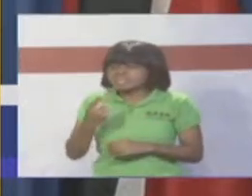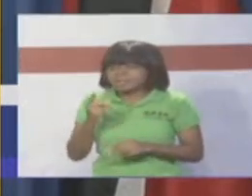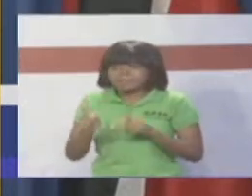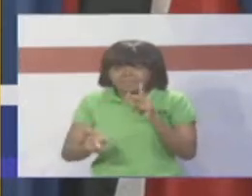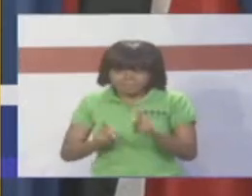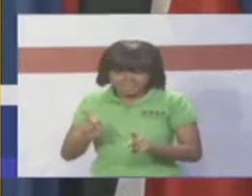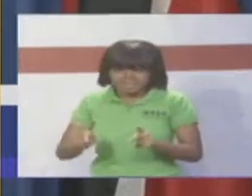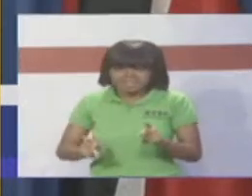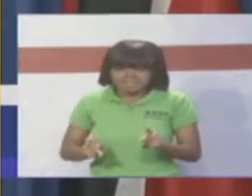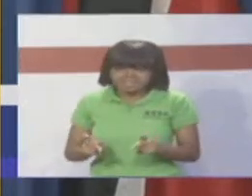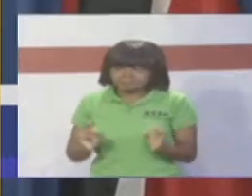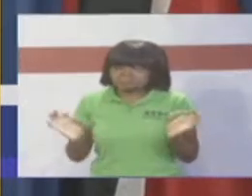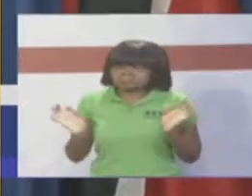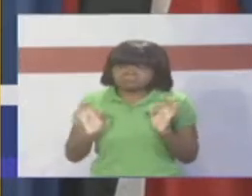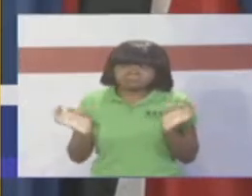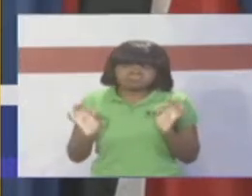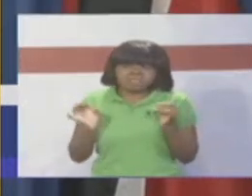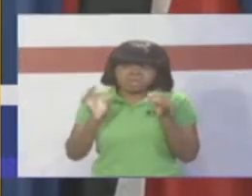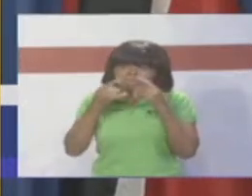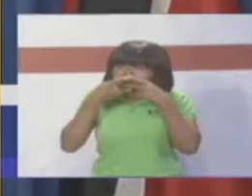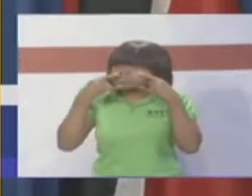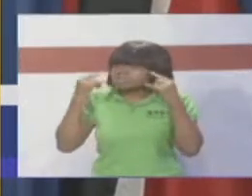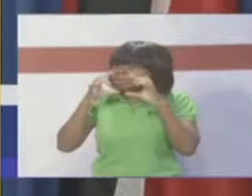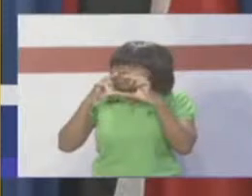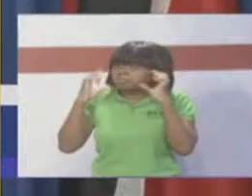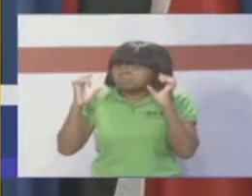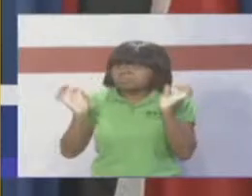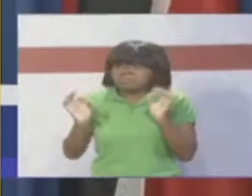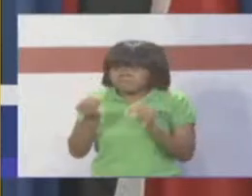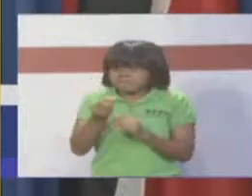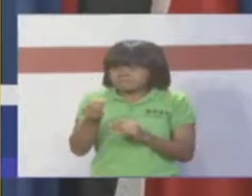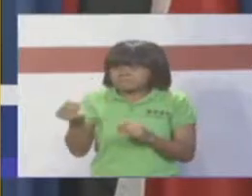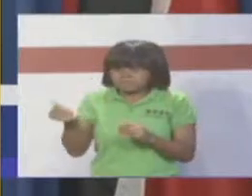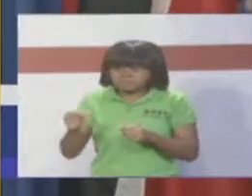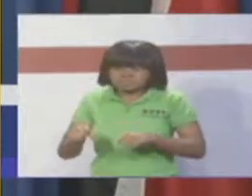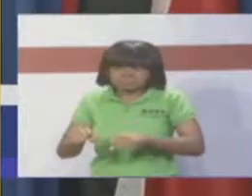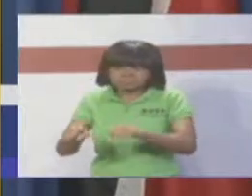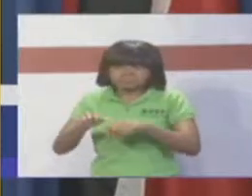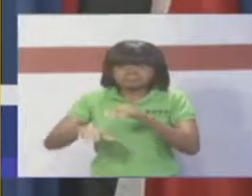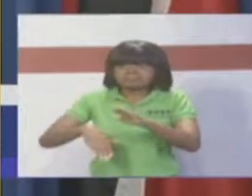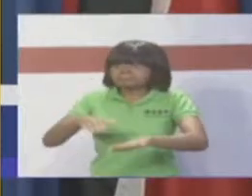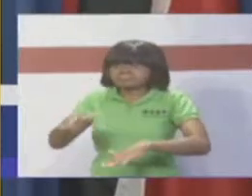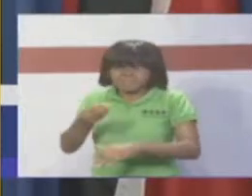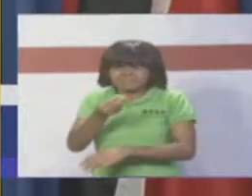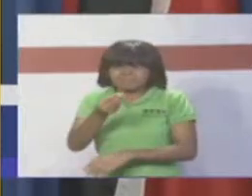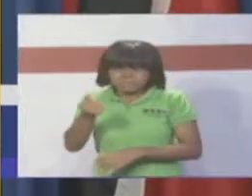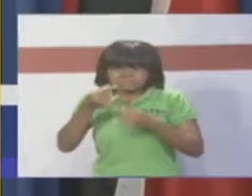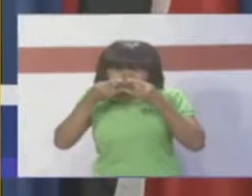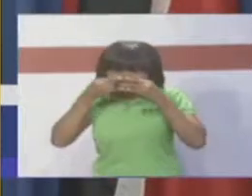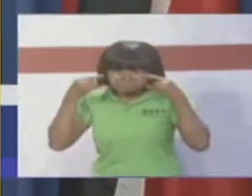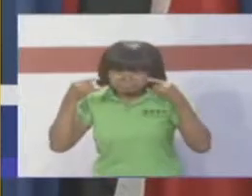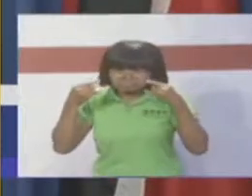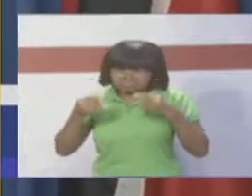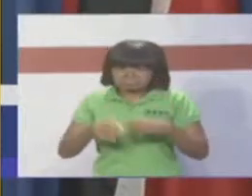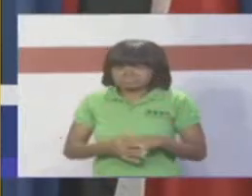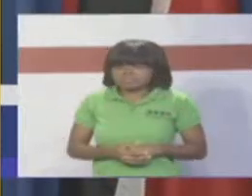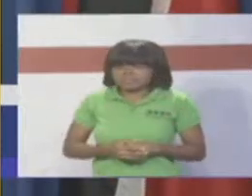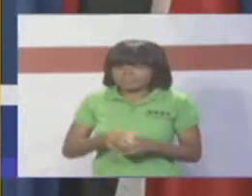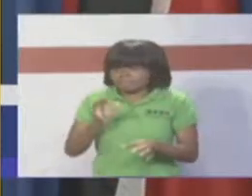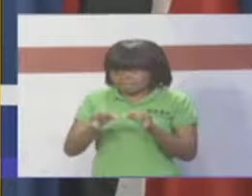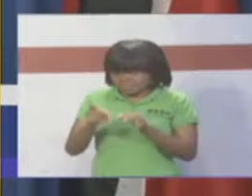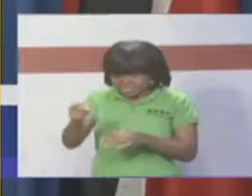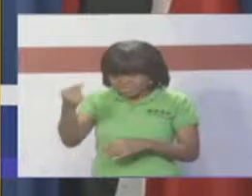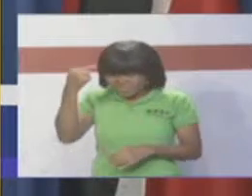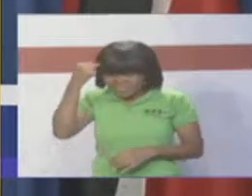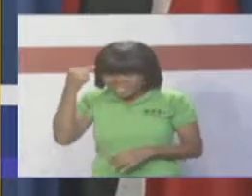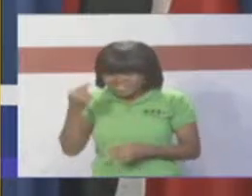depending on how you think your personal risk is, personal responsibility. You wear a mask. But